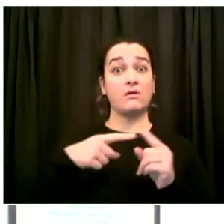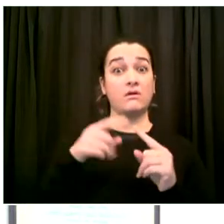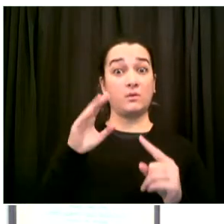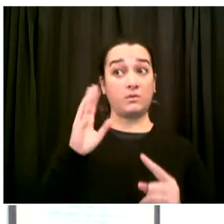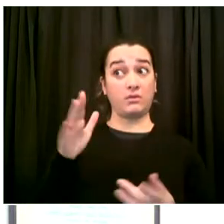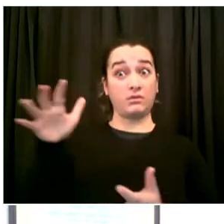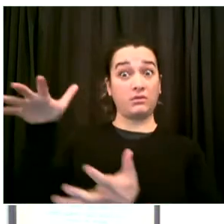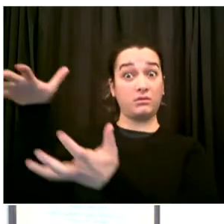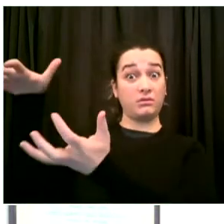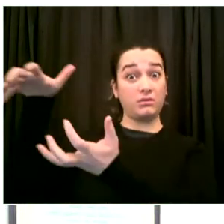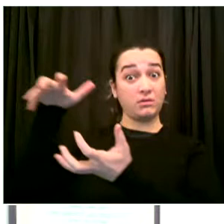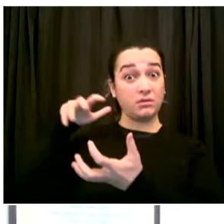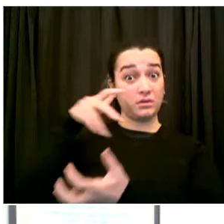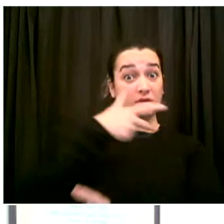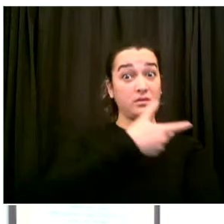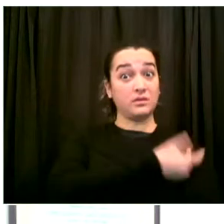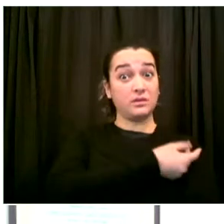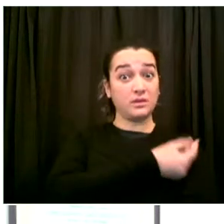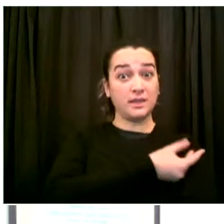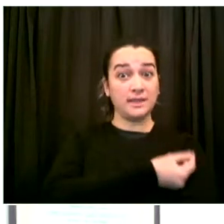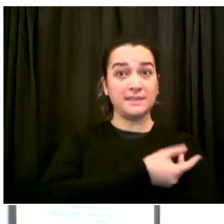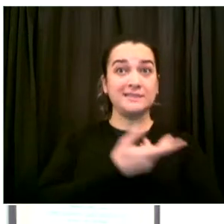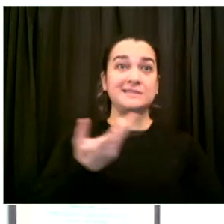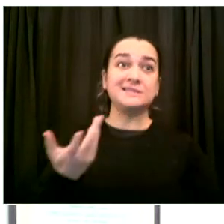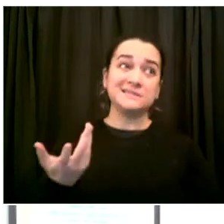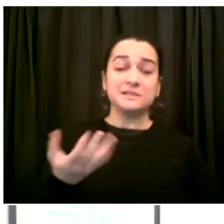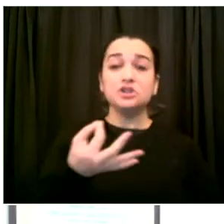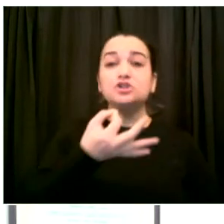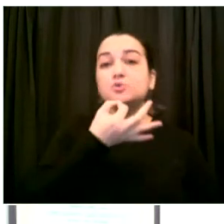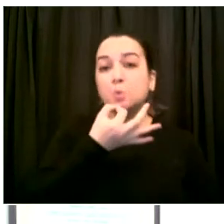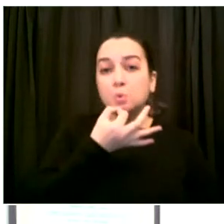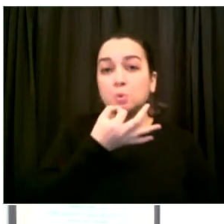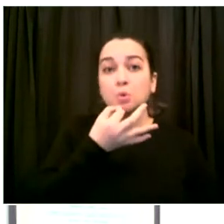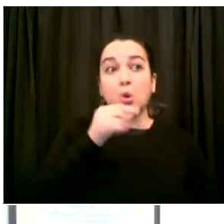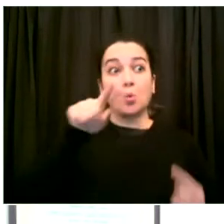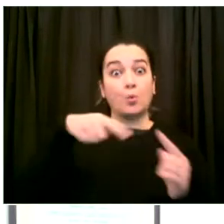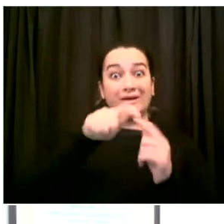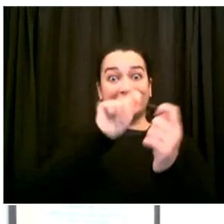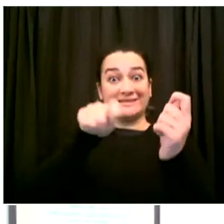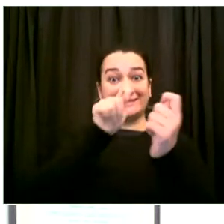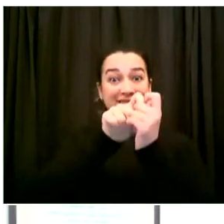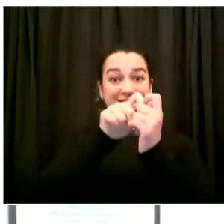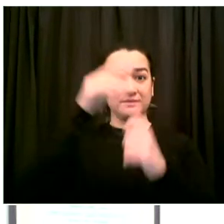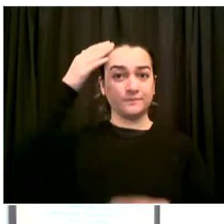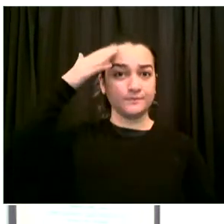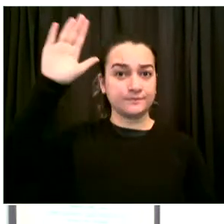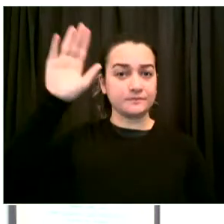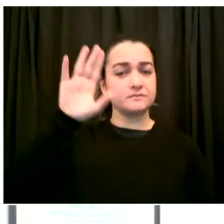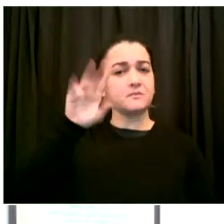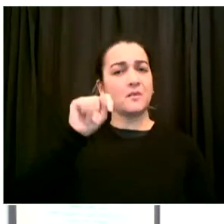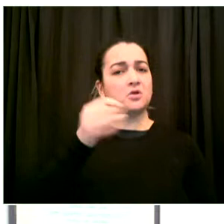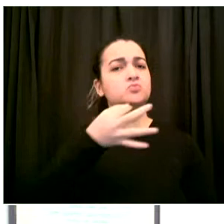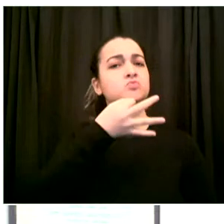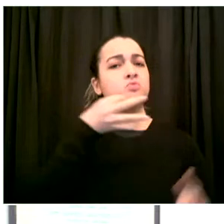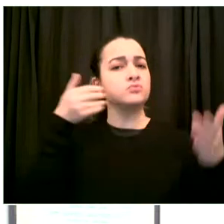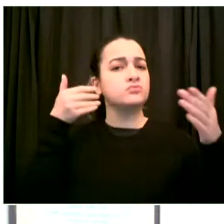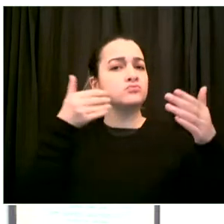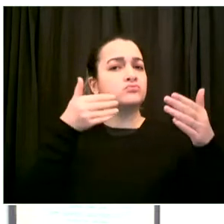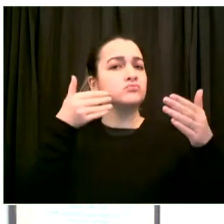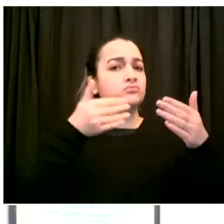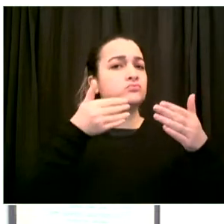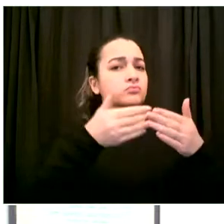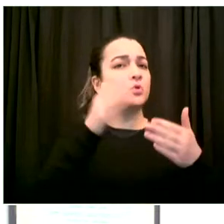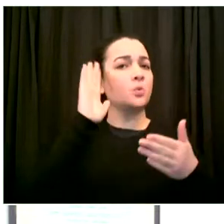federal government as well as the manufacturers and the shipping companies to be alerted of any delays if they